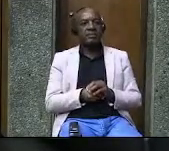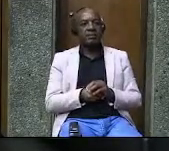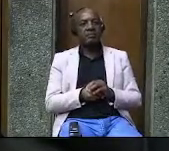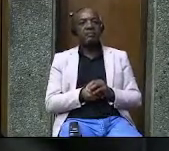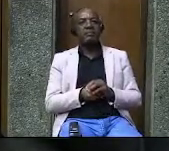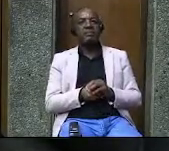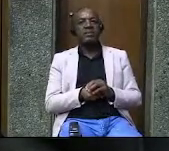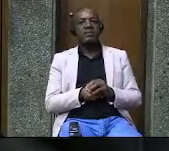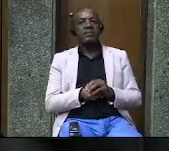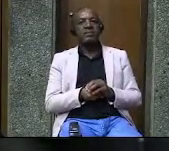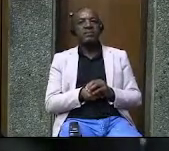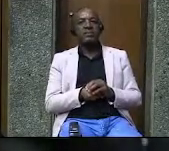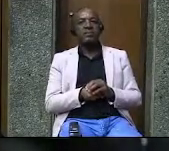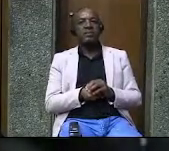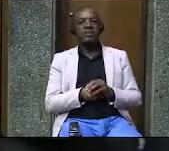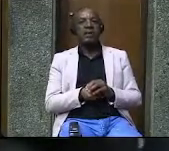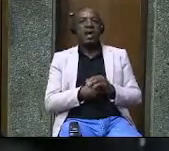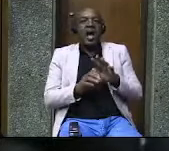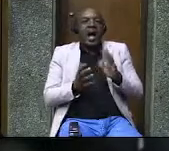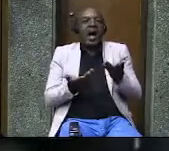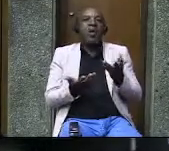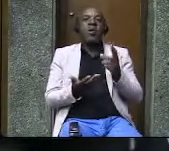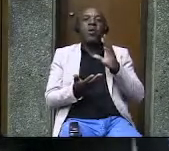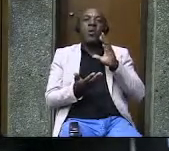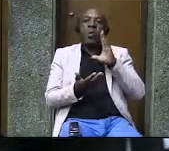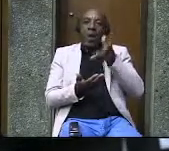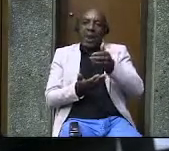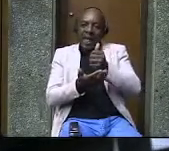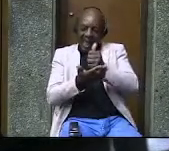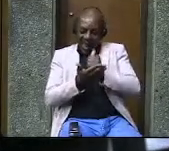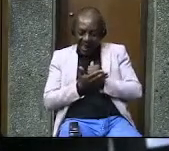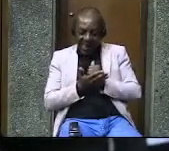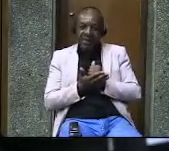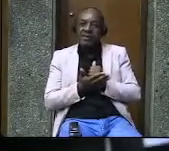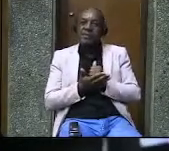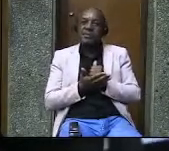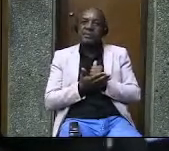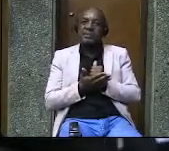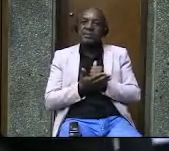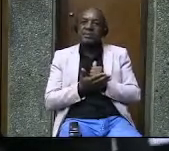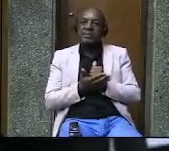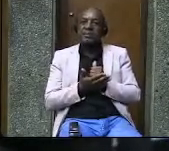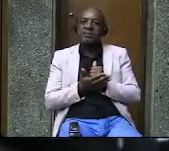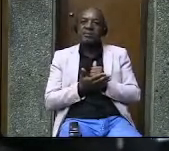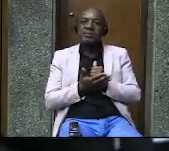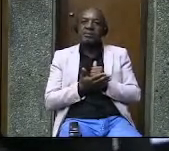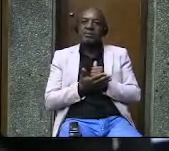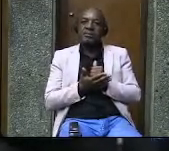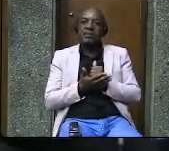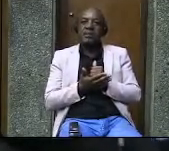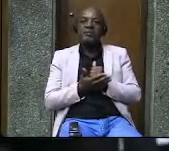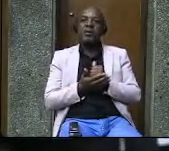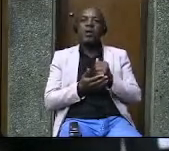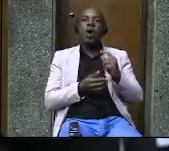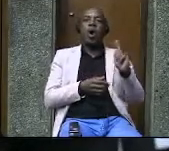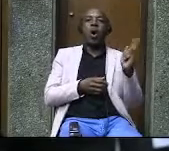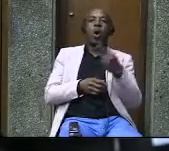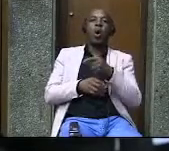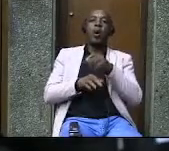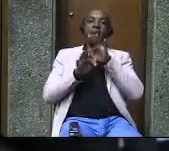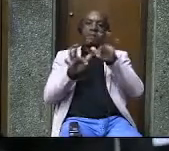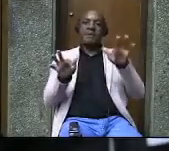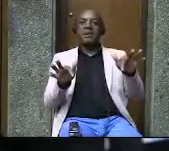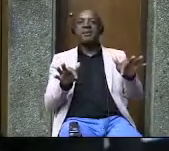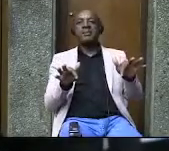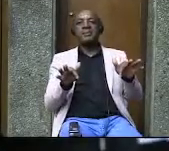this act then successfully for the benefit of everybody in this country? And my last